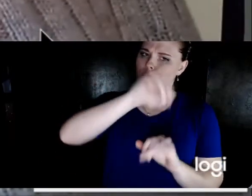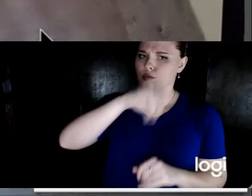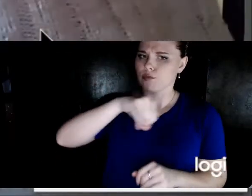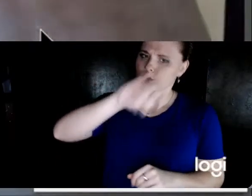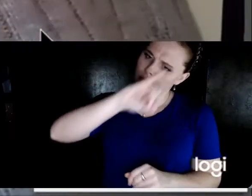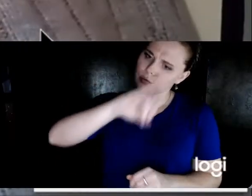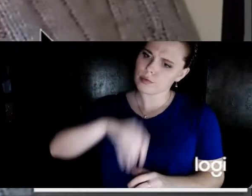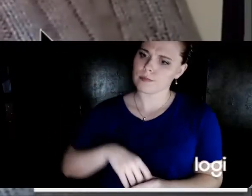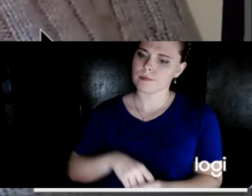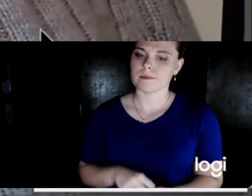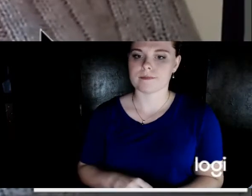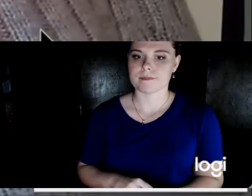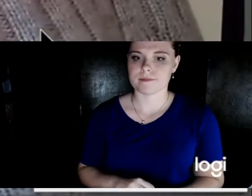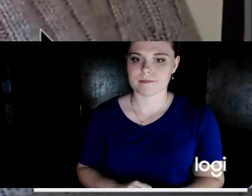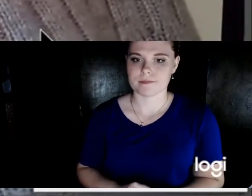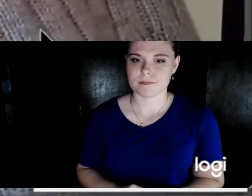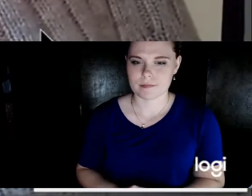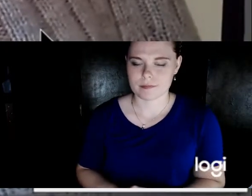in your